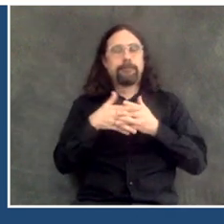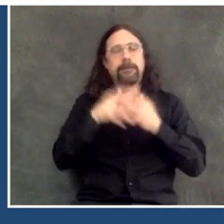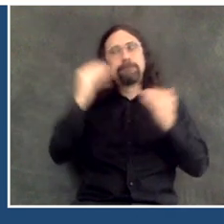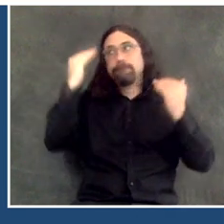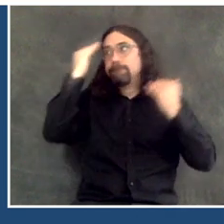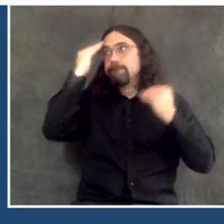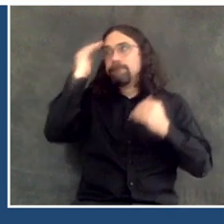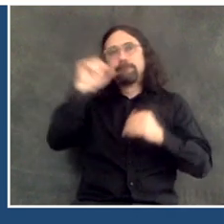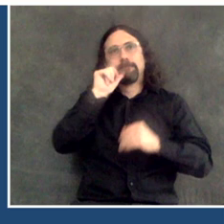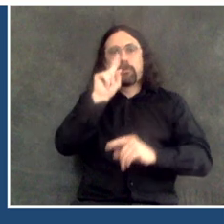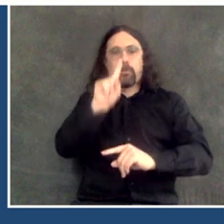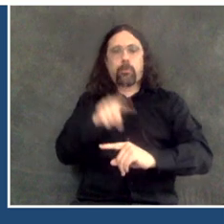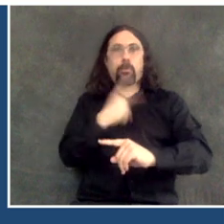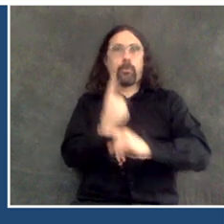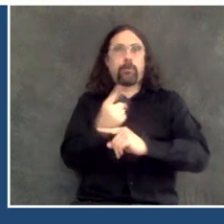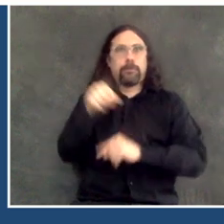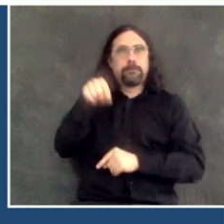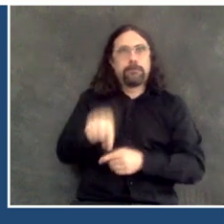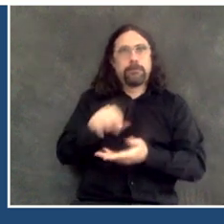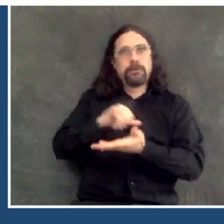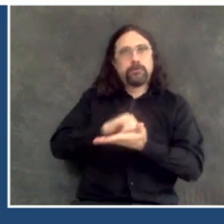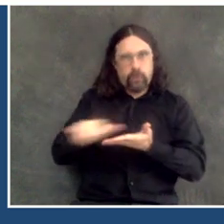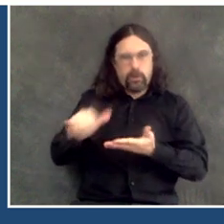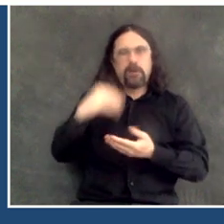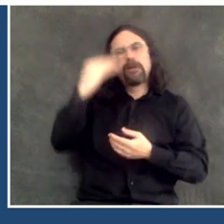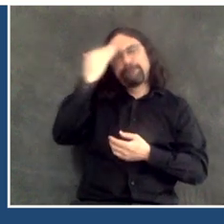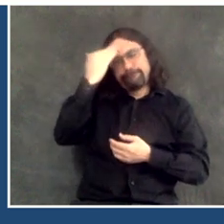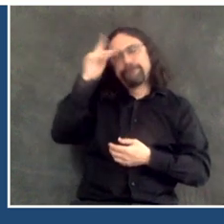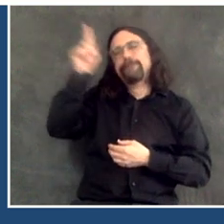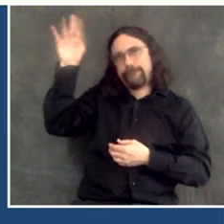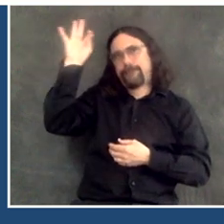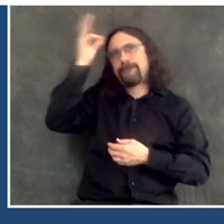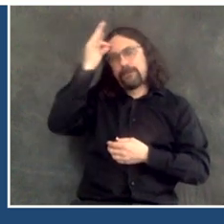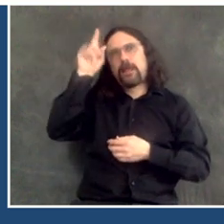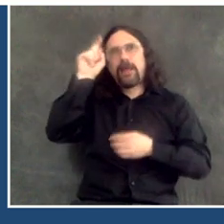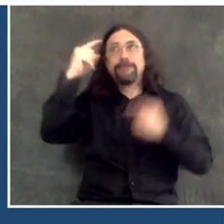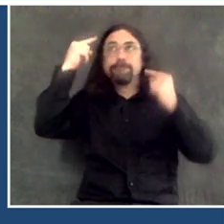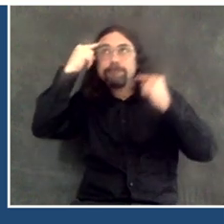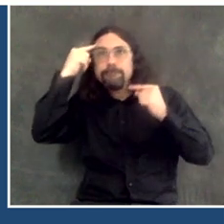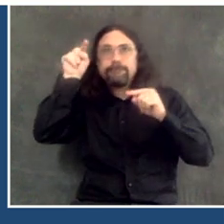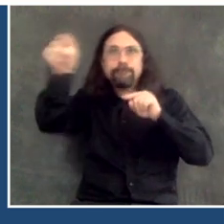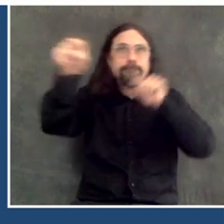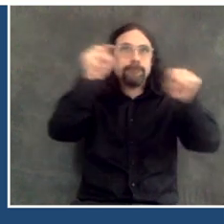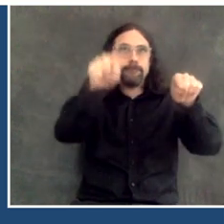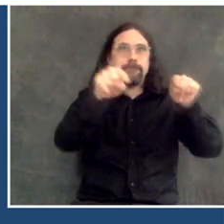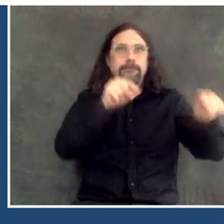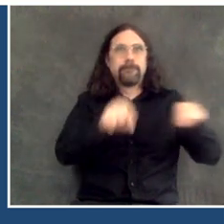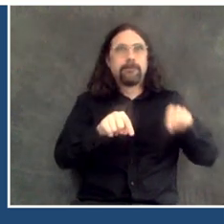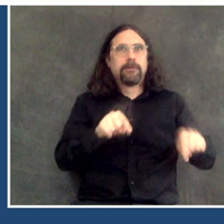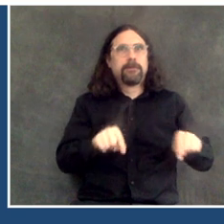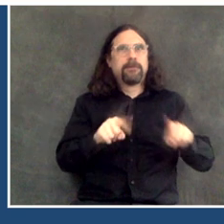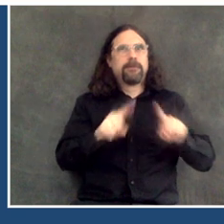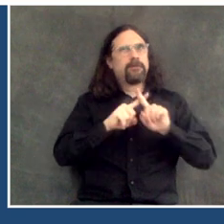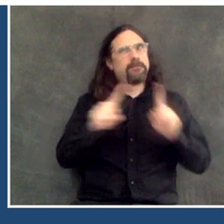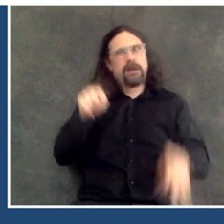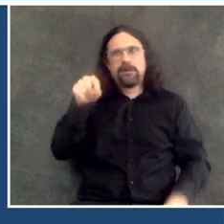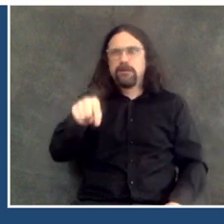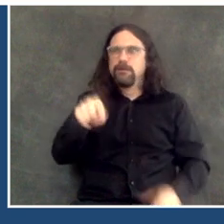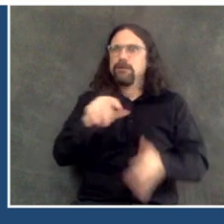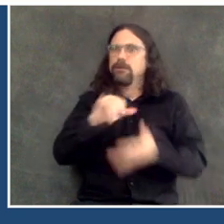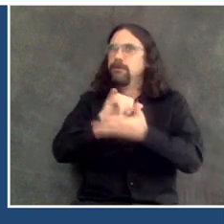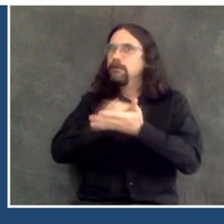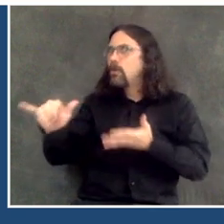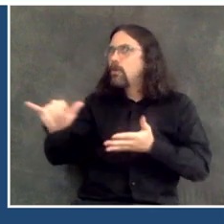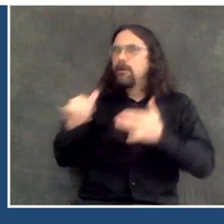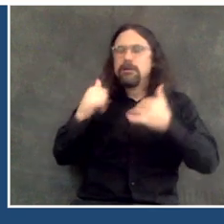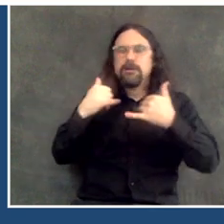the epicenter of this crisis. Still about a quarter of the cases in this entire country are right here in New York City. And we are the tip of the